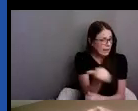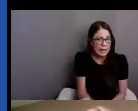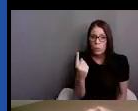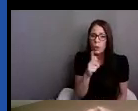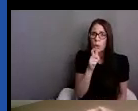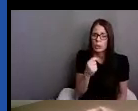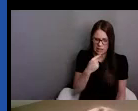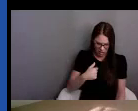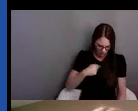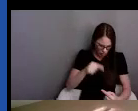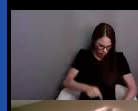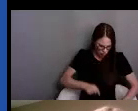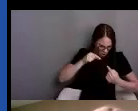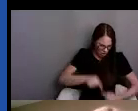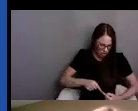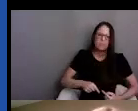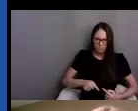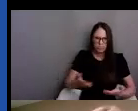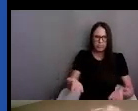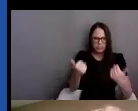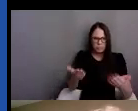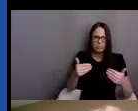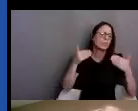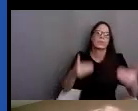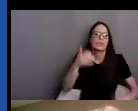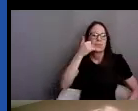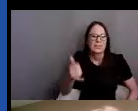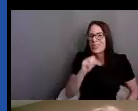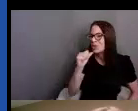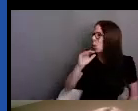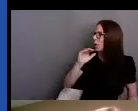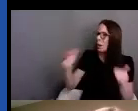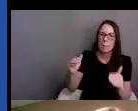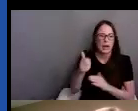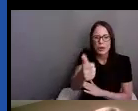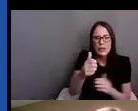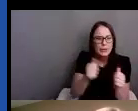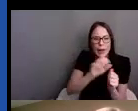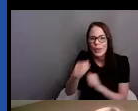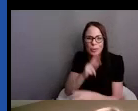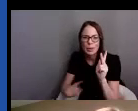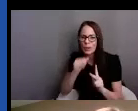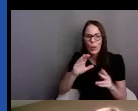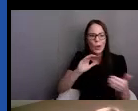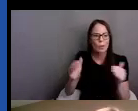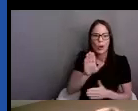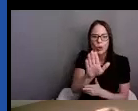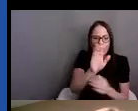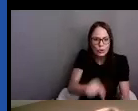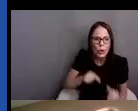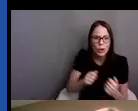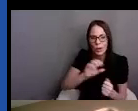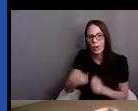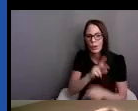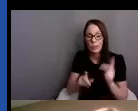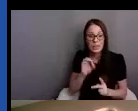I'm struggling, to call. You don't have to compare yourself to others. You don't have to compare your struggle to someone else's struggle. If you're struggling at all